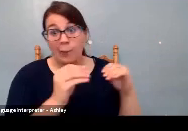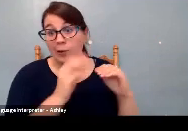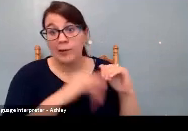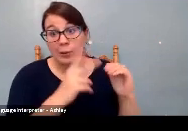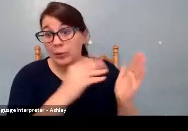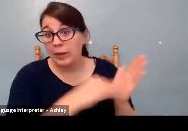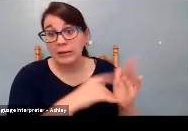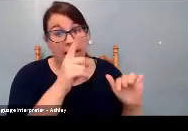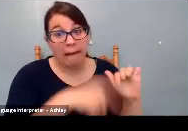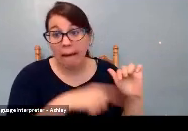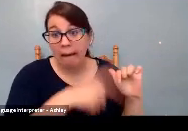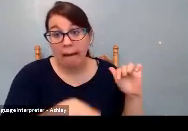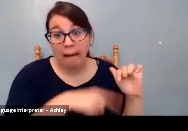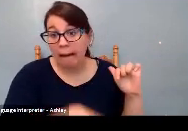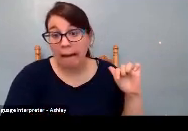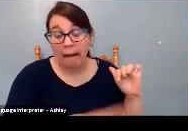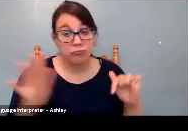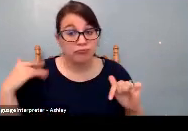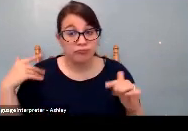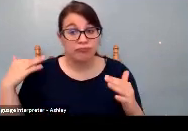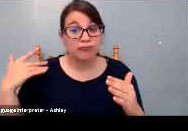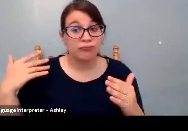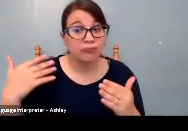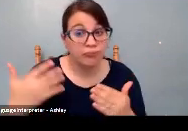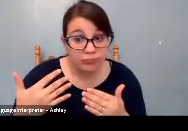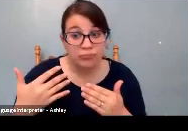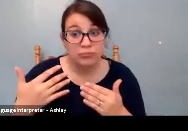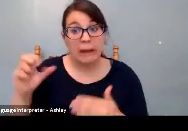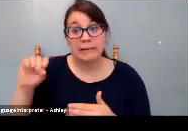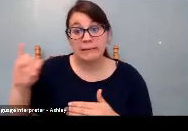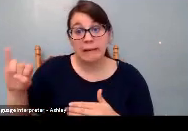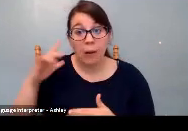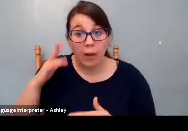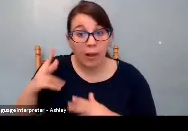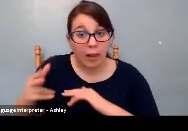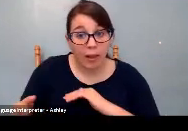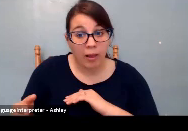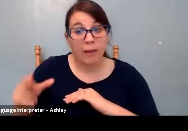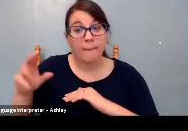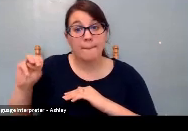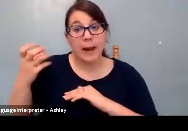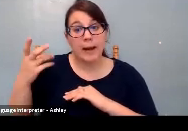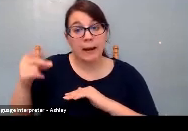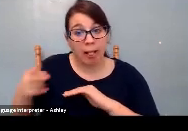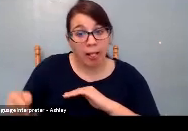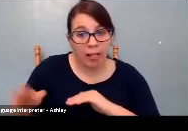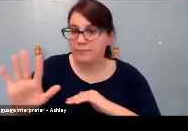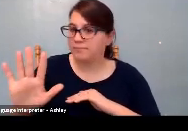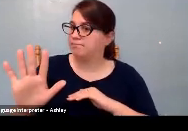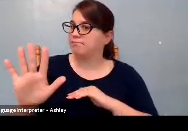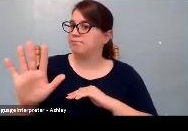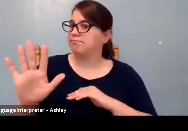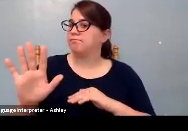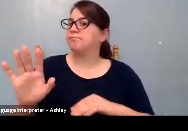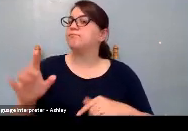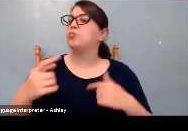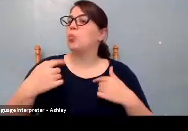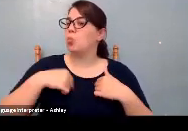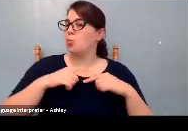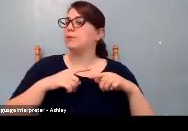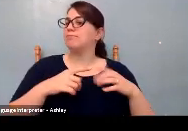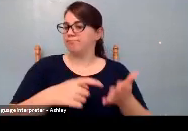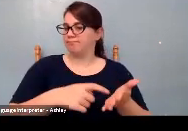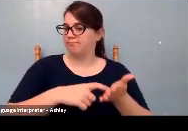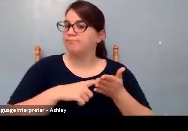$2,000 without being at risk for losing their benefits, such as SSI and Medicaid. So we depend on organizations and